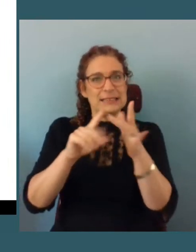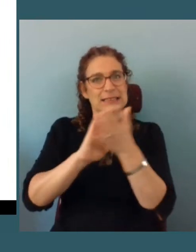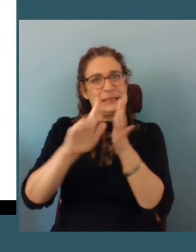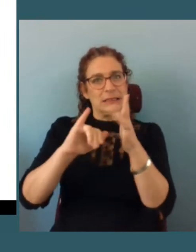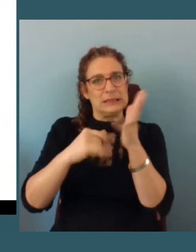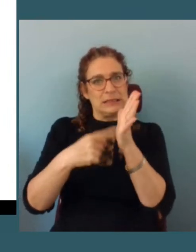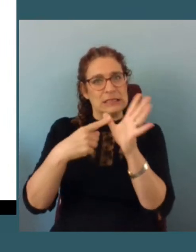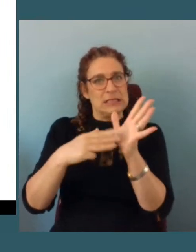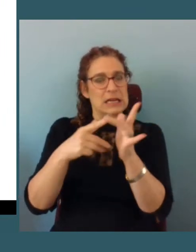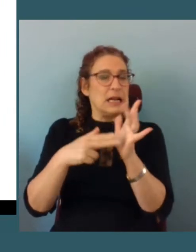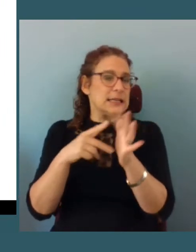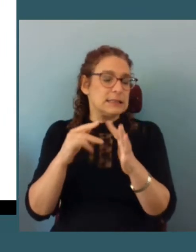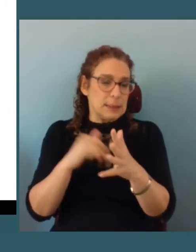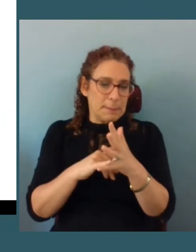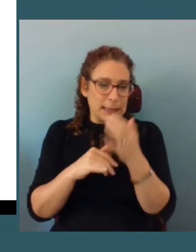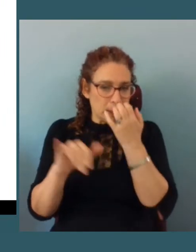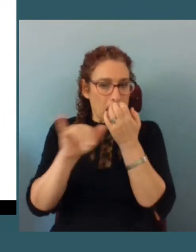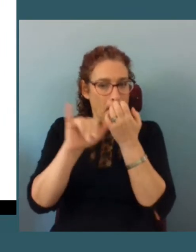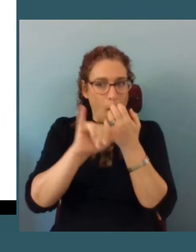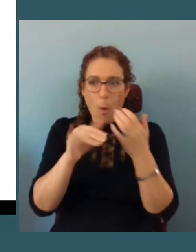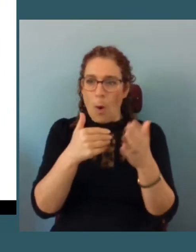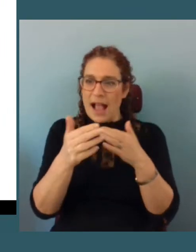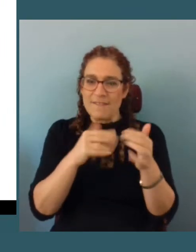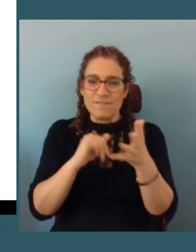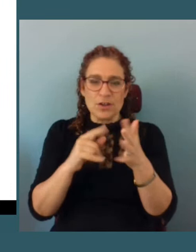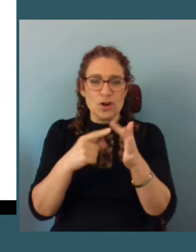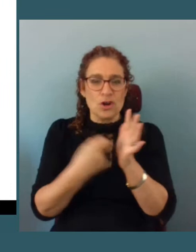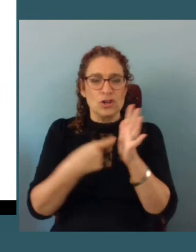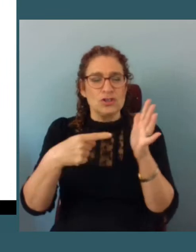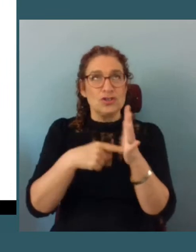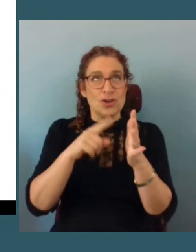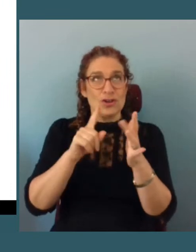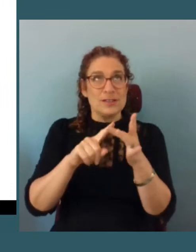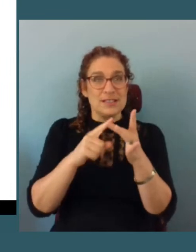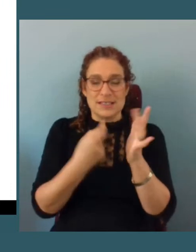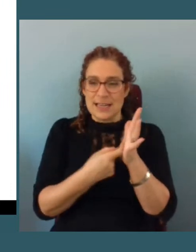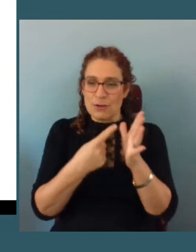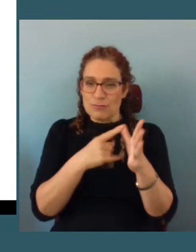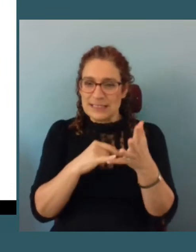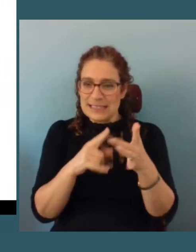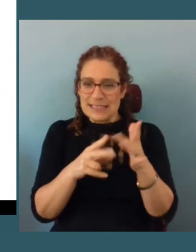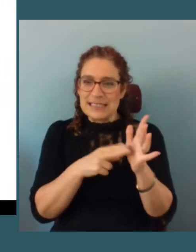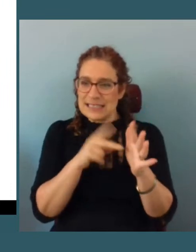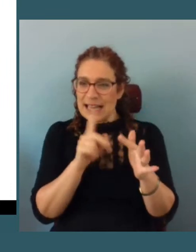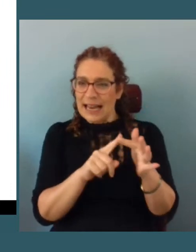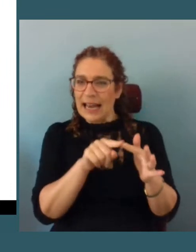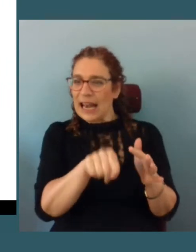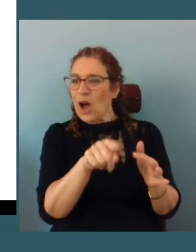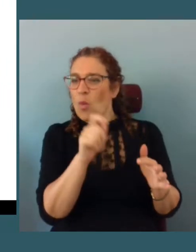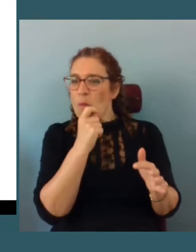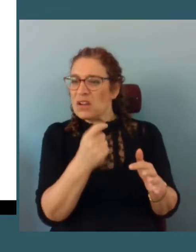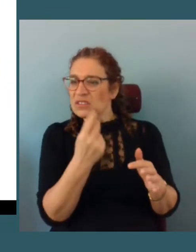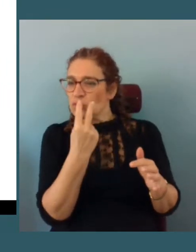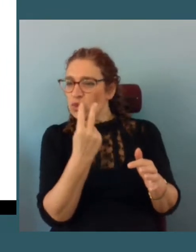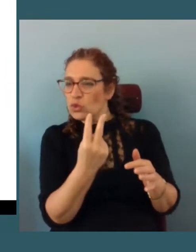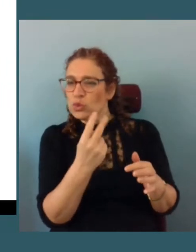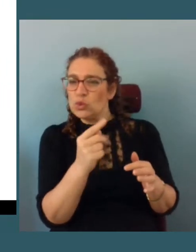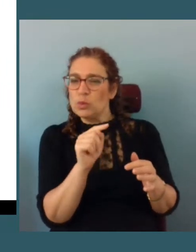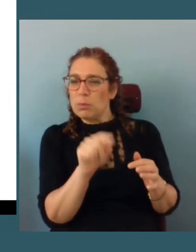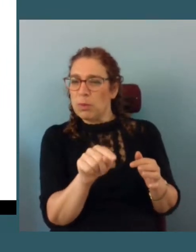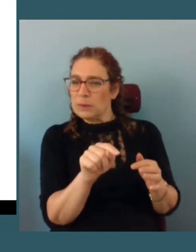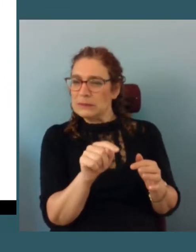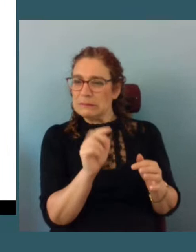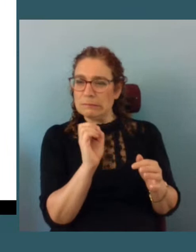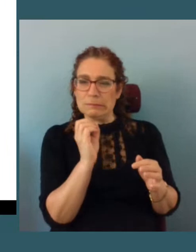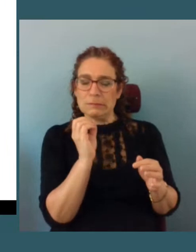can use cetirizine. The dose would be 0.25 milligrams per kilo, and that's what we'd recommend rather than Piriton, which can make you drowsy,